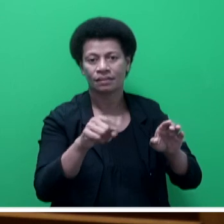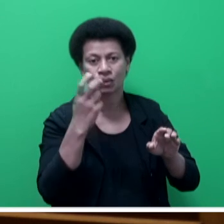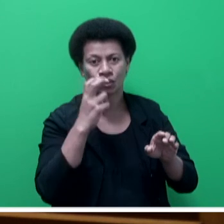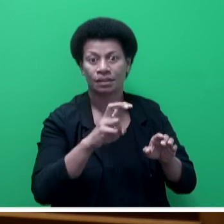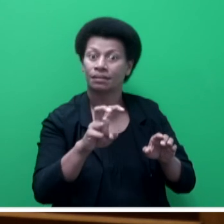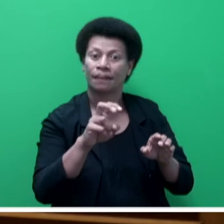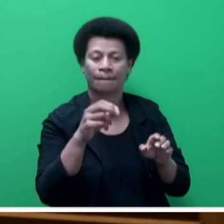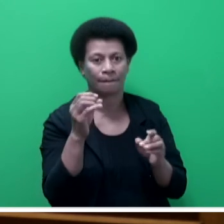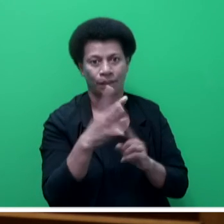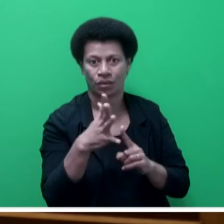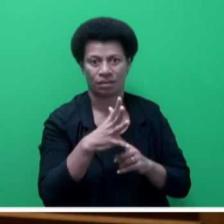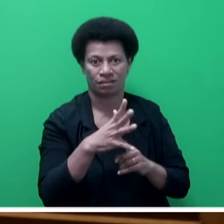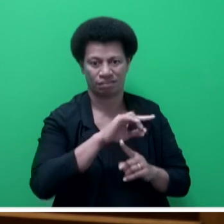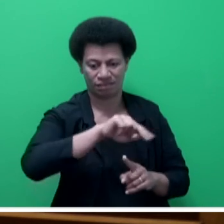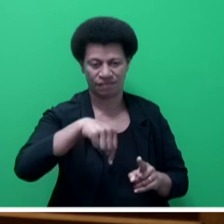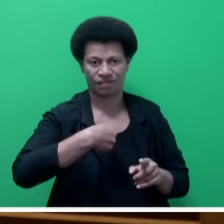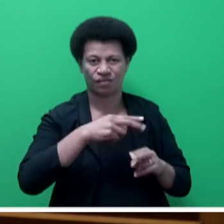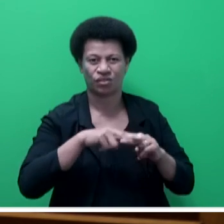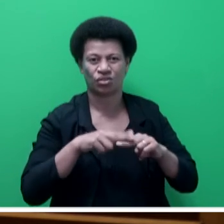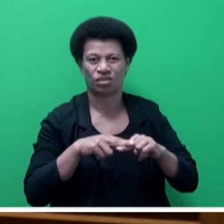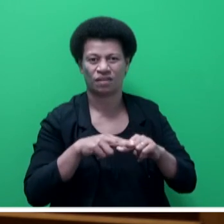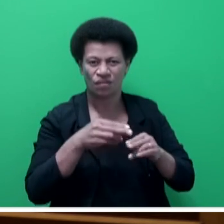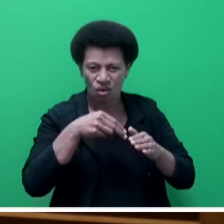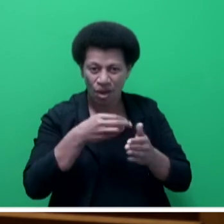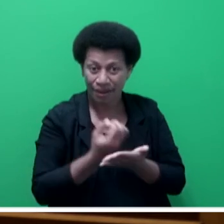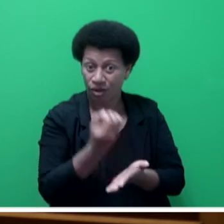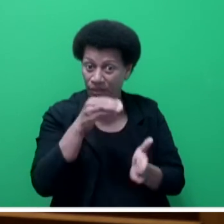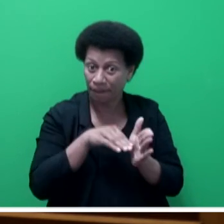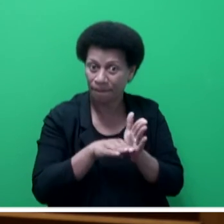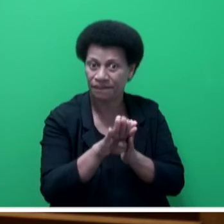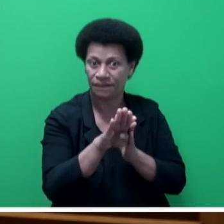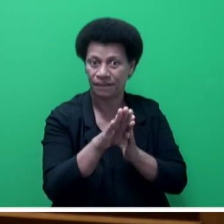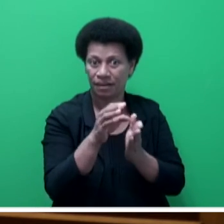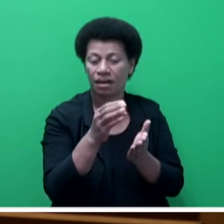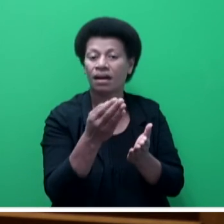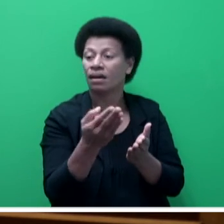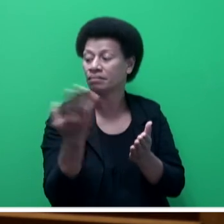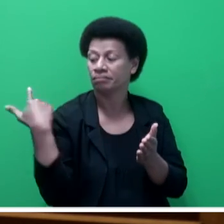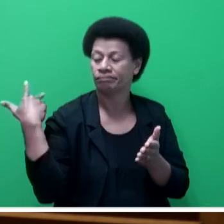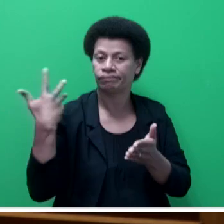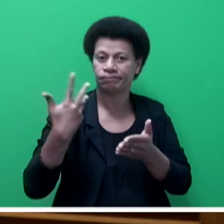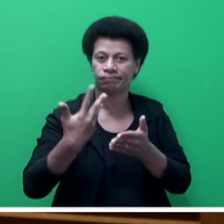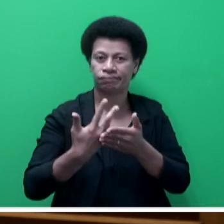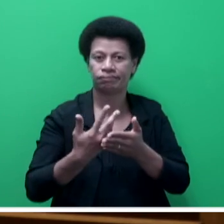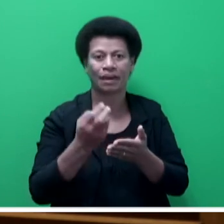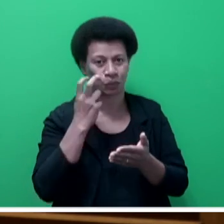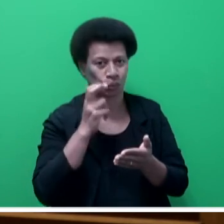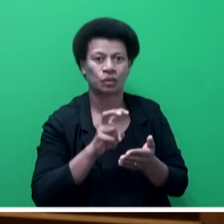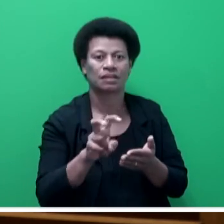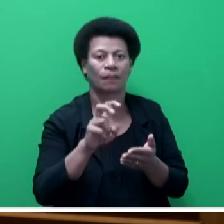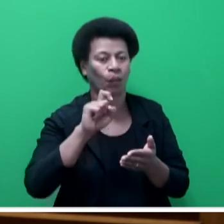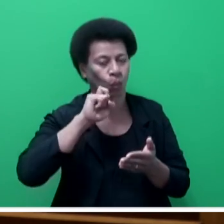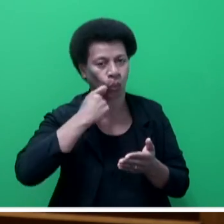plans, and you know, that has sustained our economic growth for almost a decade. We will succeed, sir.